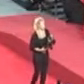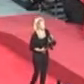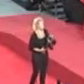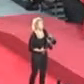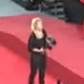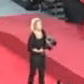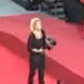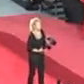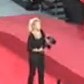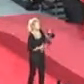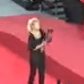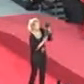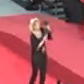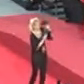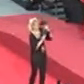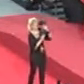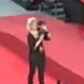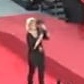Audiology degree.